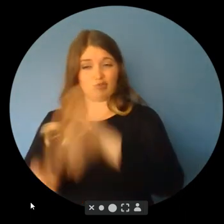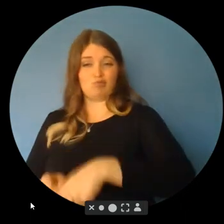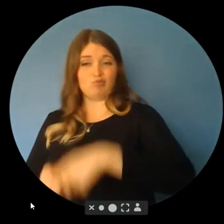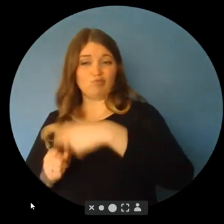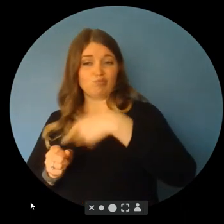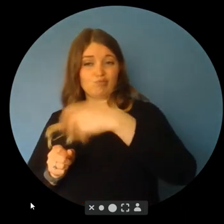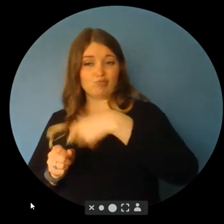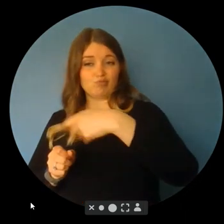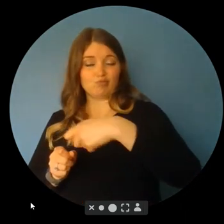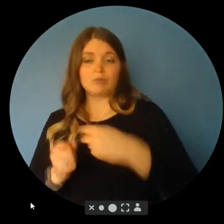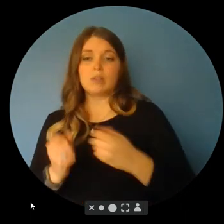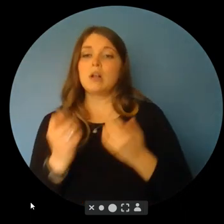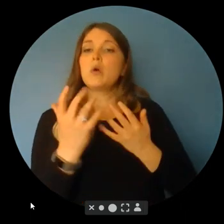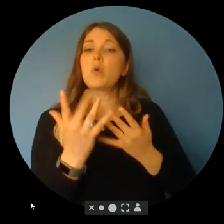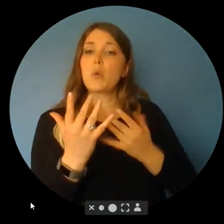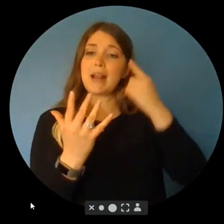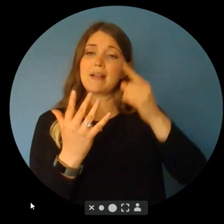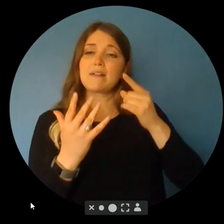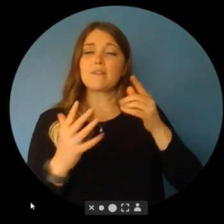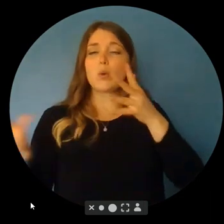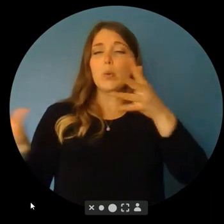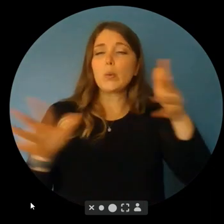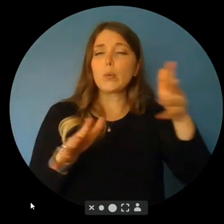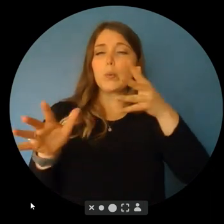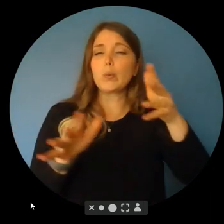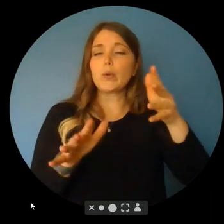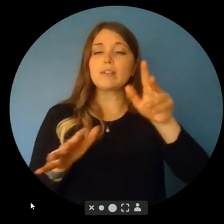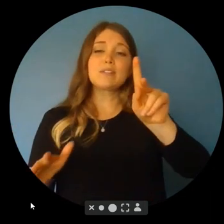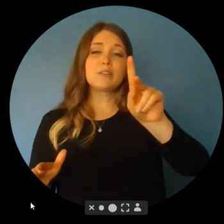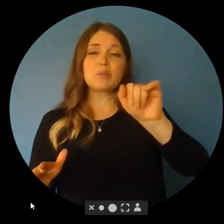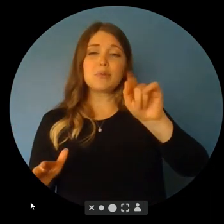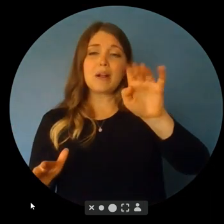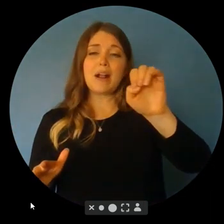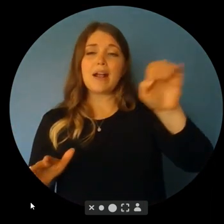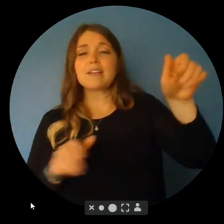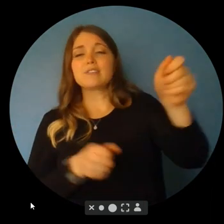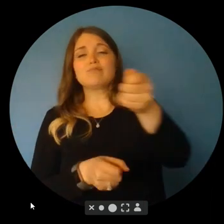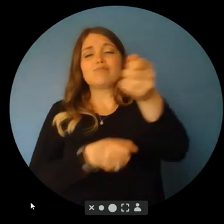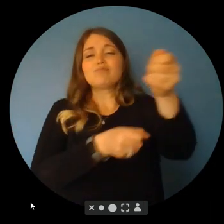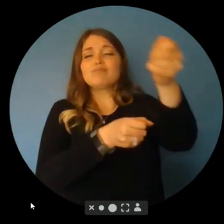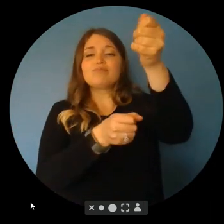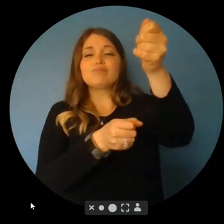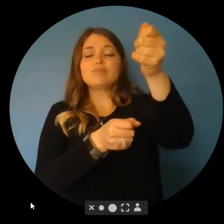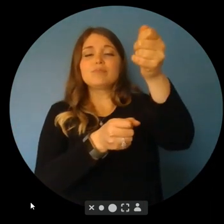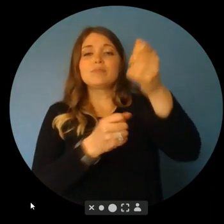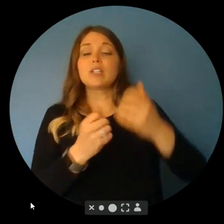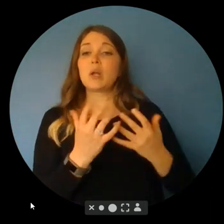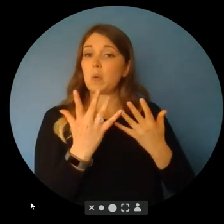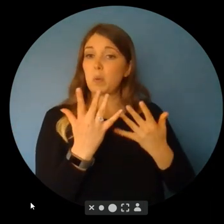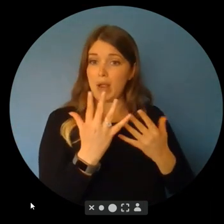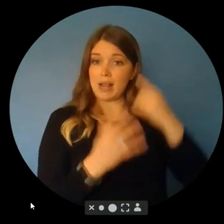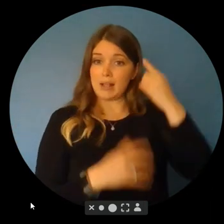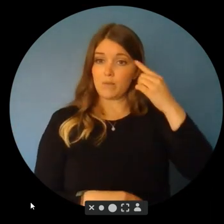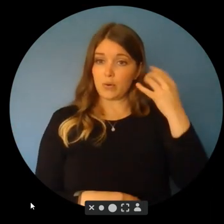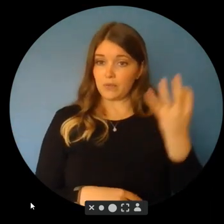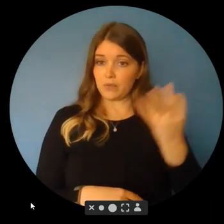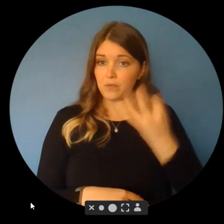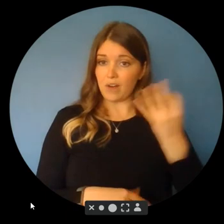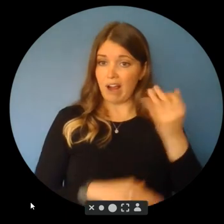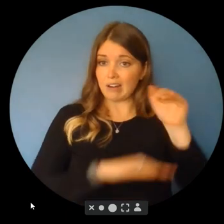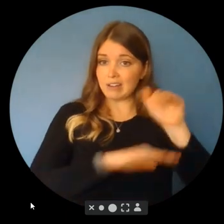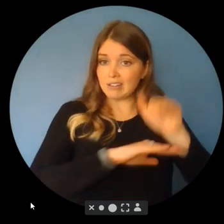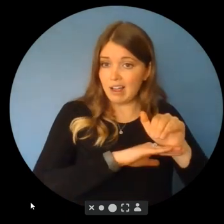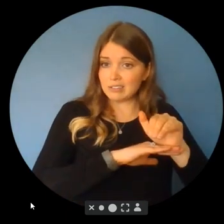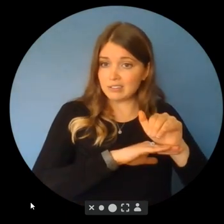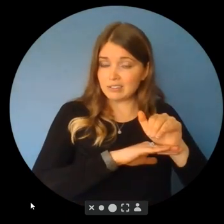for wind to fly a kite, or waiting around for Friday night, or waiting perhaps